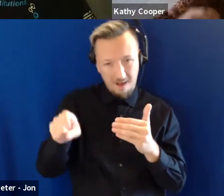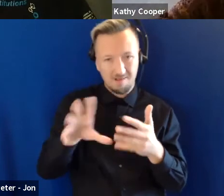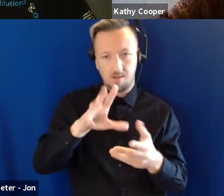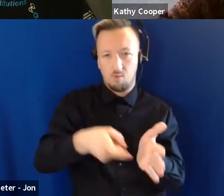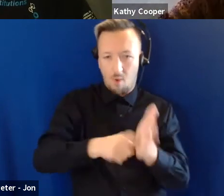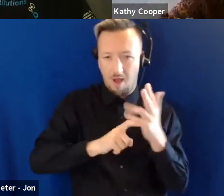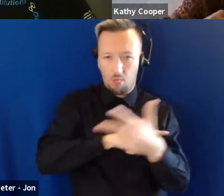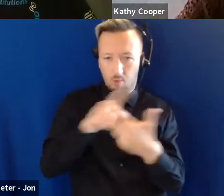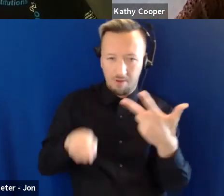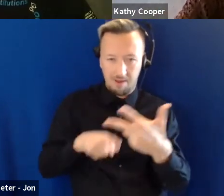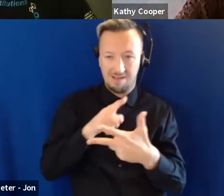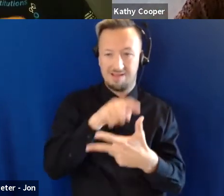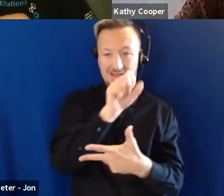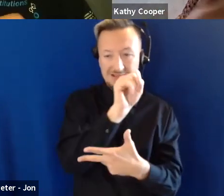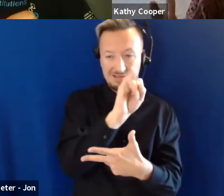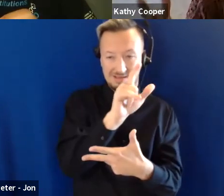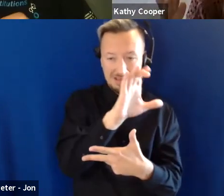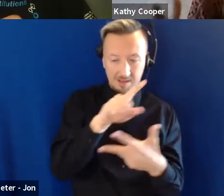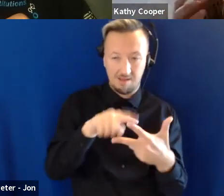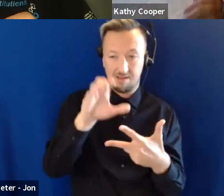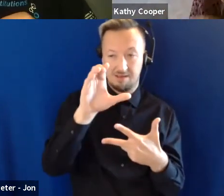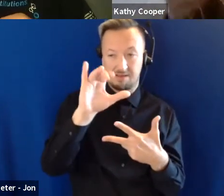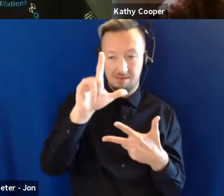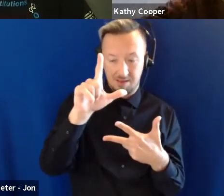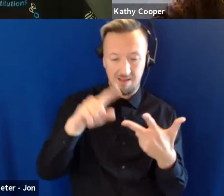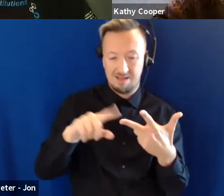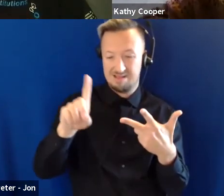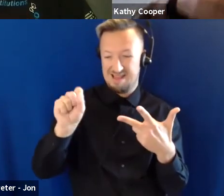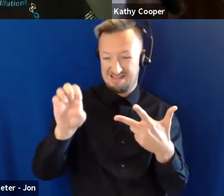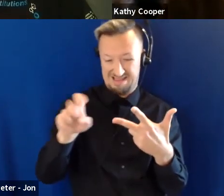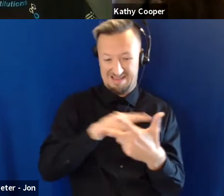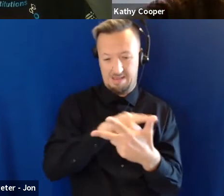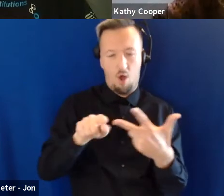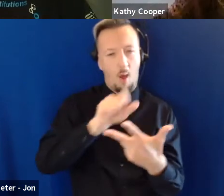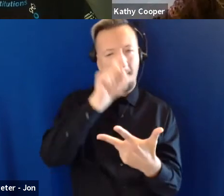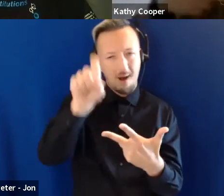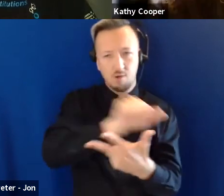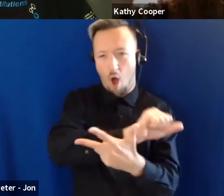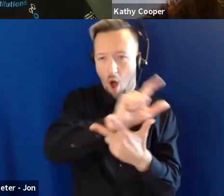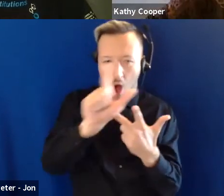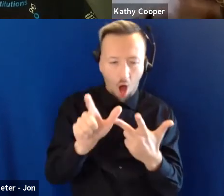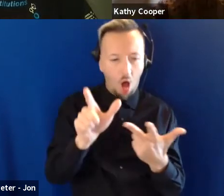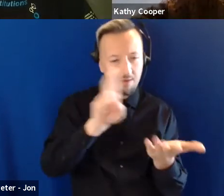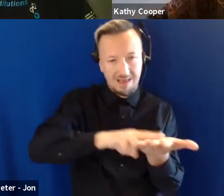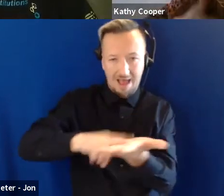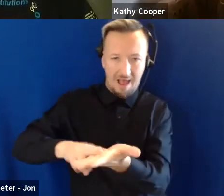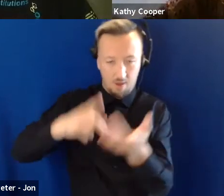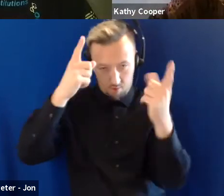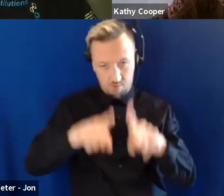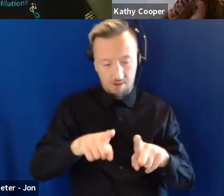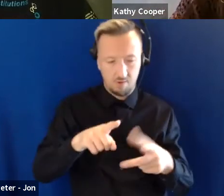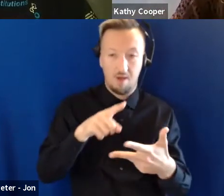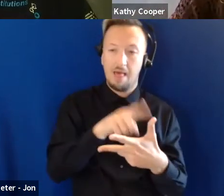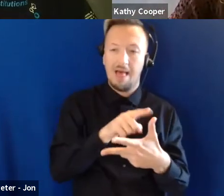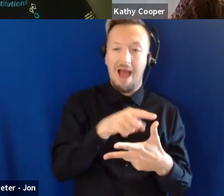the SILs, and the DSE. So I think the SILC should lead the charge. They should facilitate. They should get out there, do the public